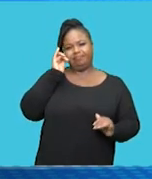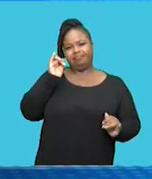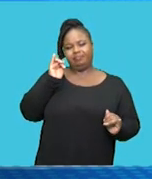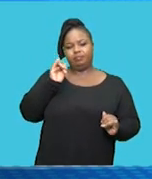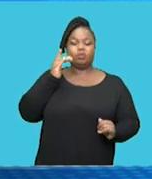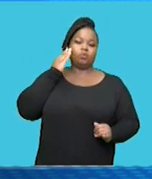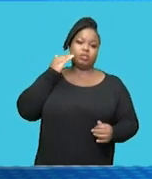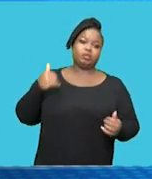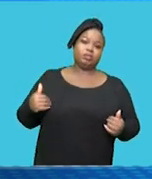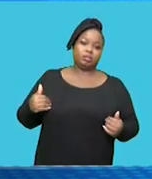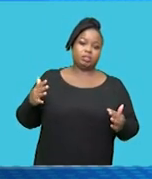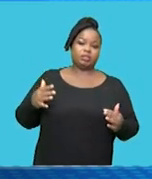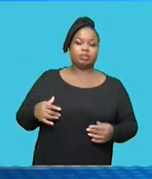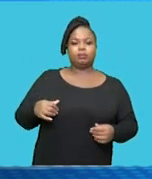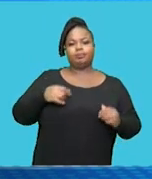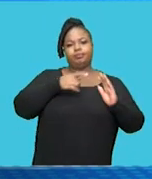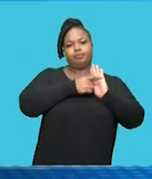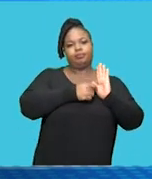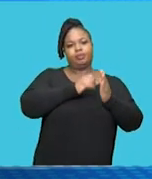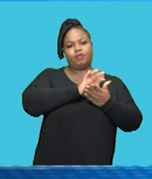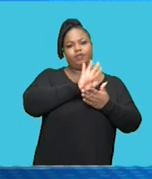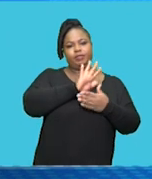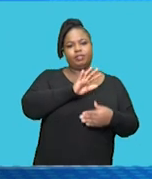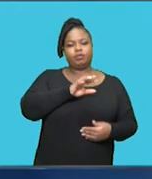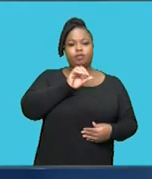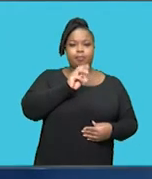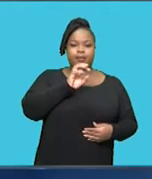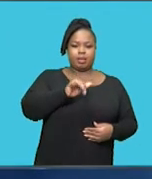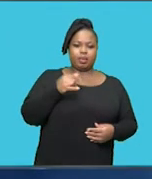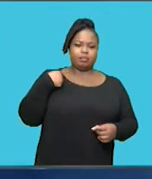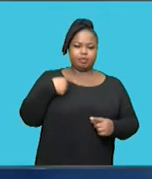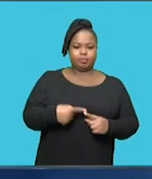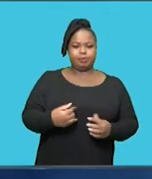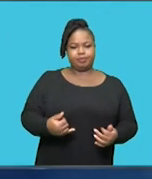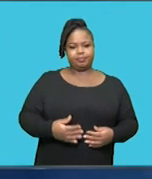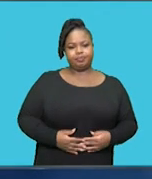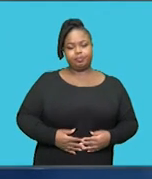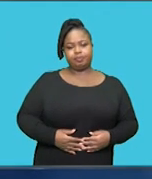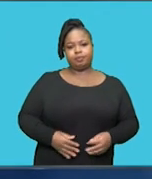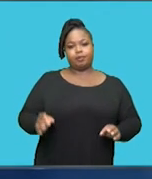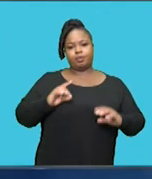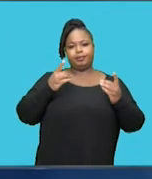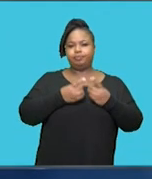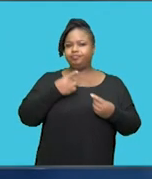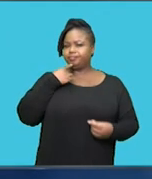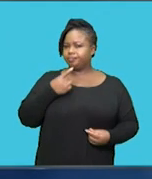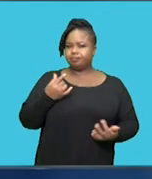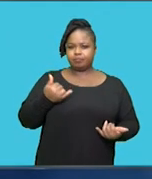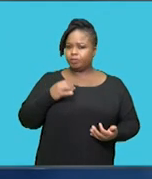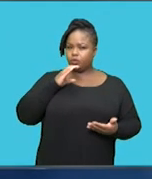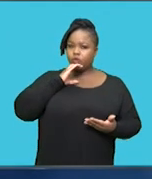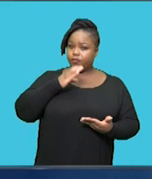since the 15th of May to date. Lefapha le bolela ha le so fumane netefatso